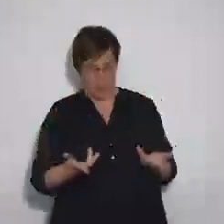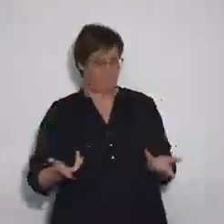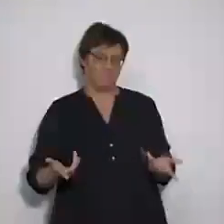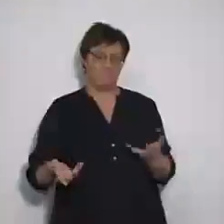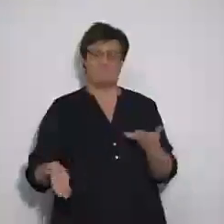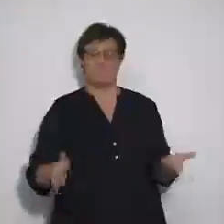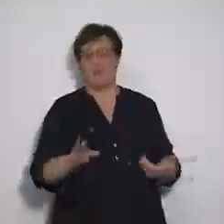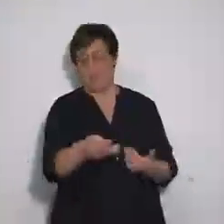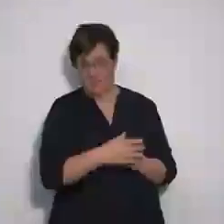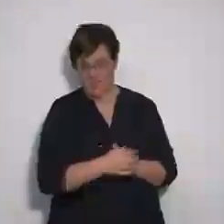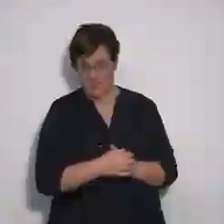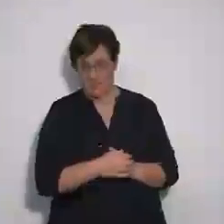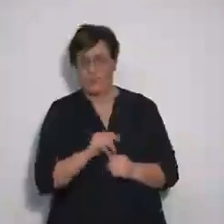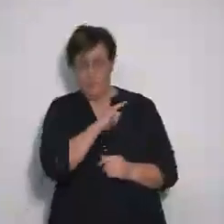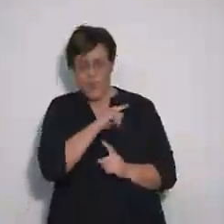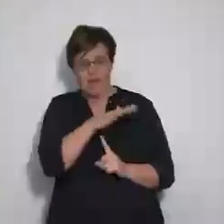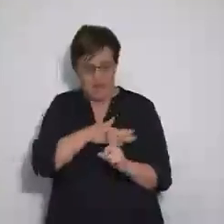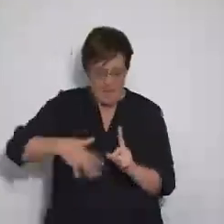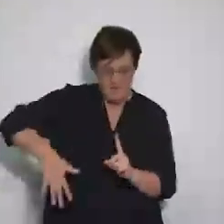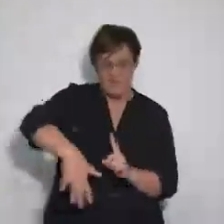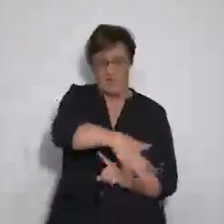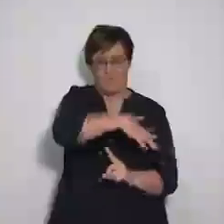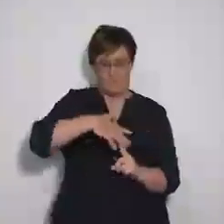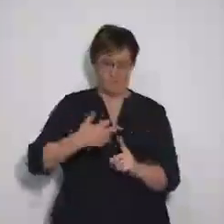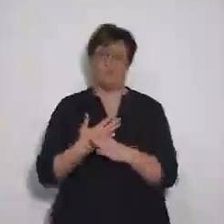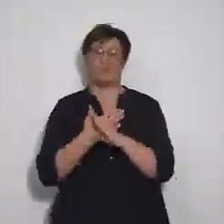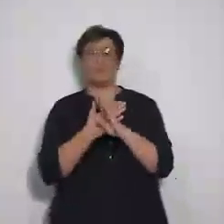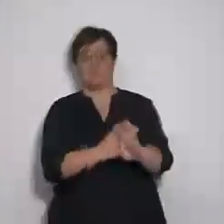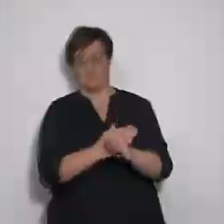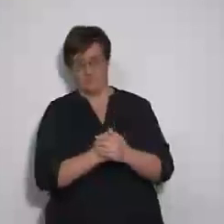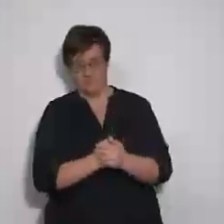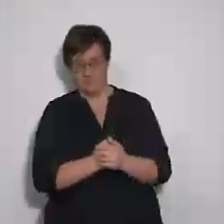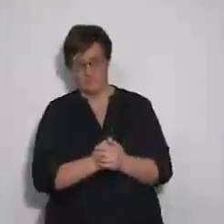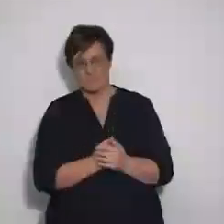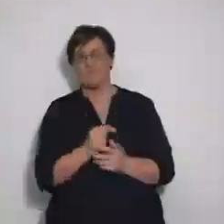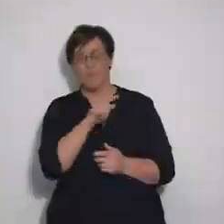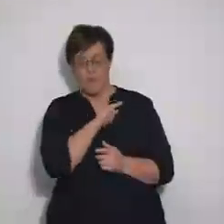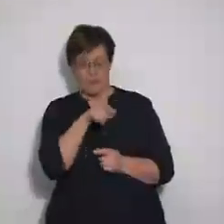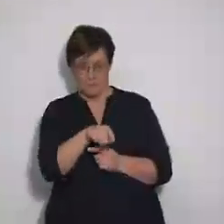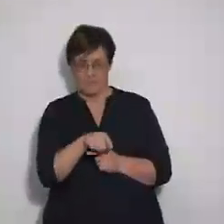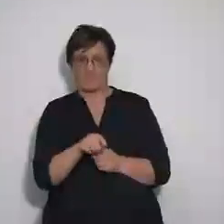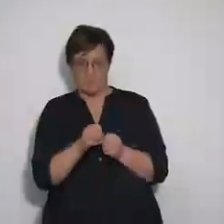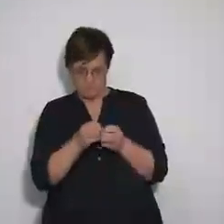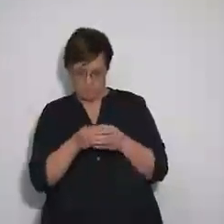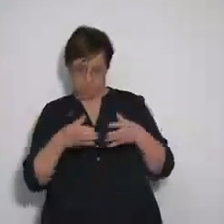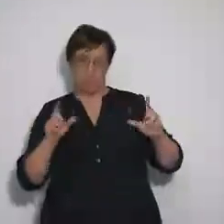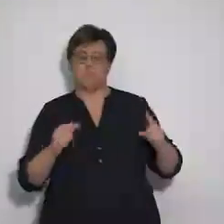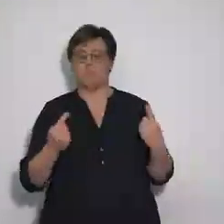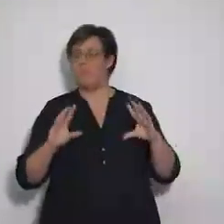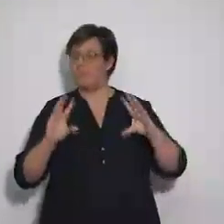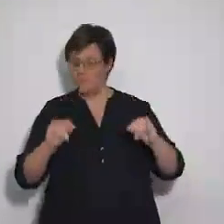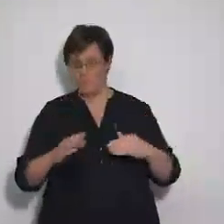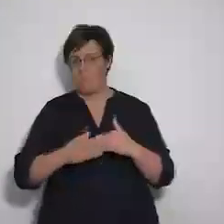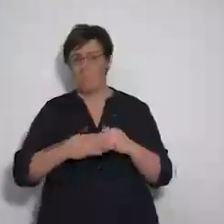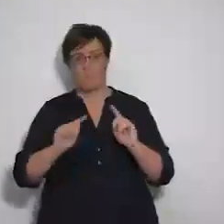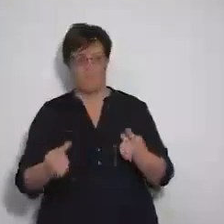And then we're going to say this is environmental resistance that is stopping that